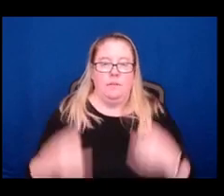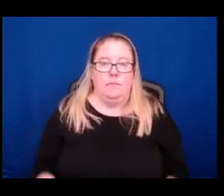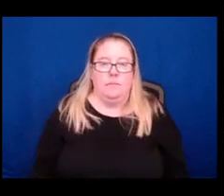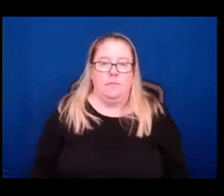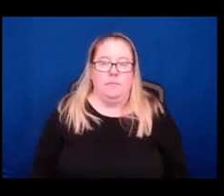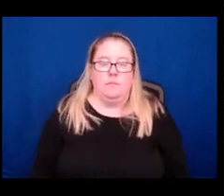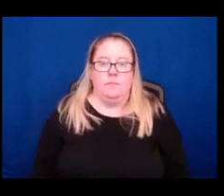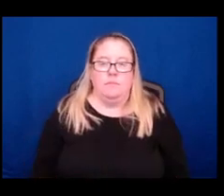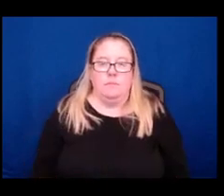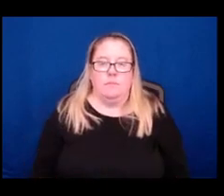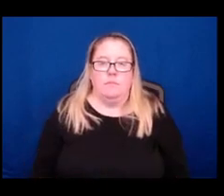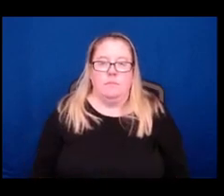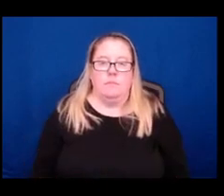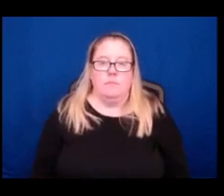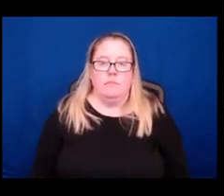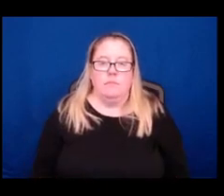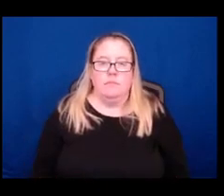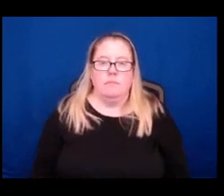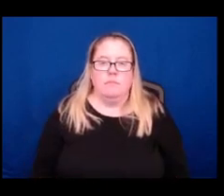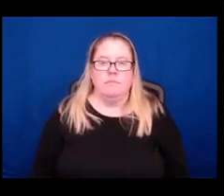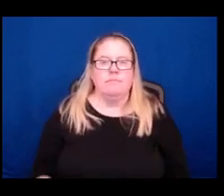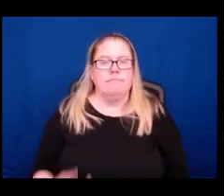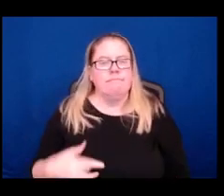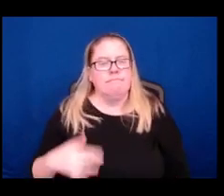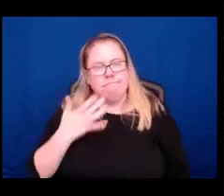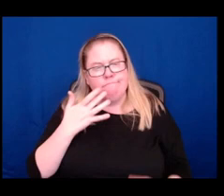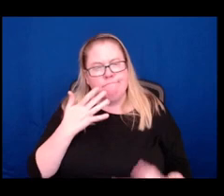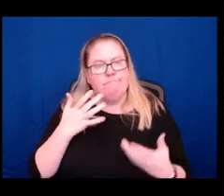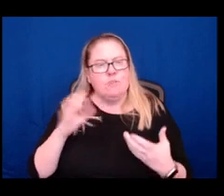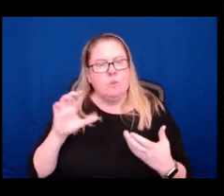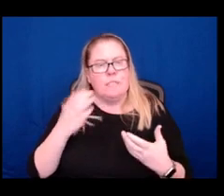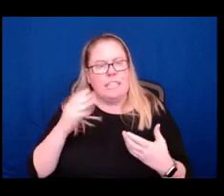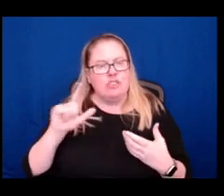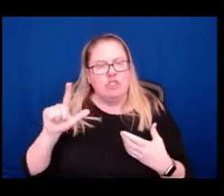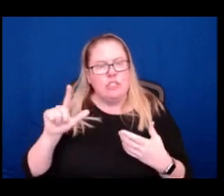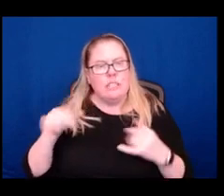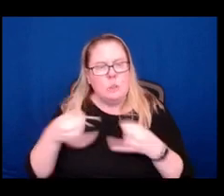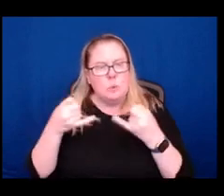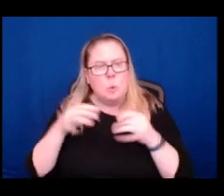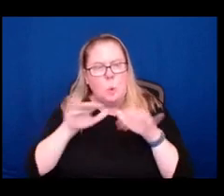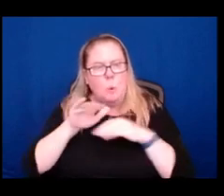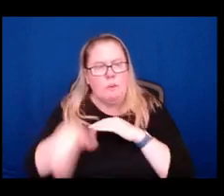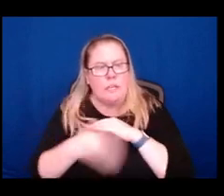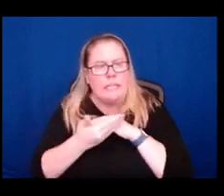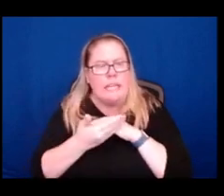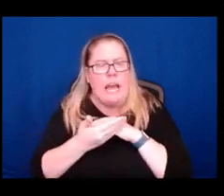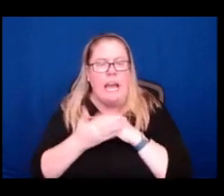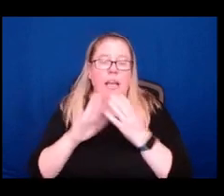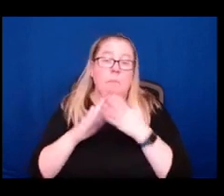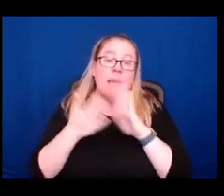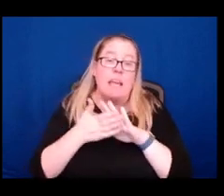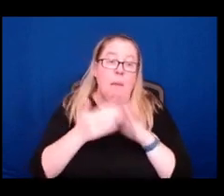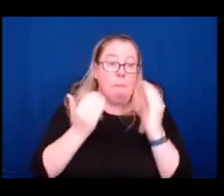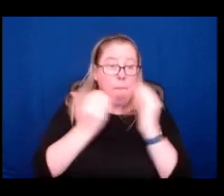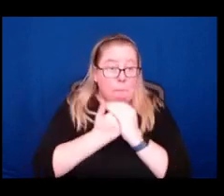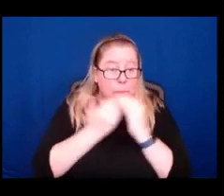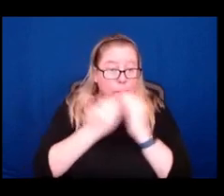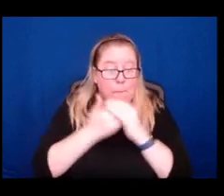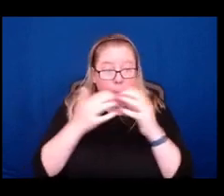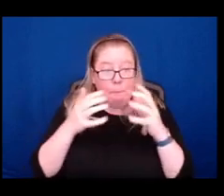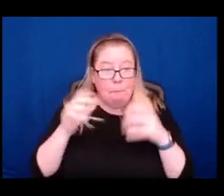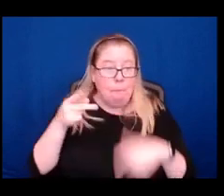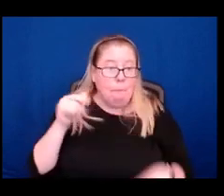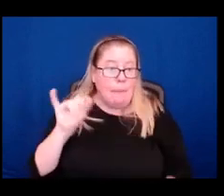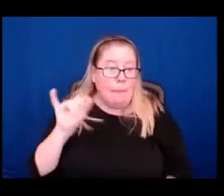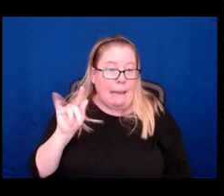And I just like to chill this. You can chill this overnight and serve it for a picnic. You can serve this for, you can take it to